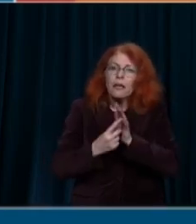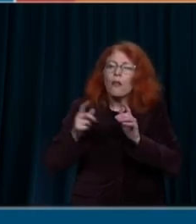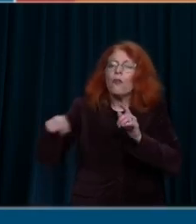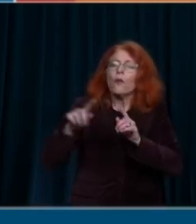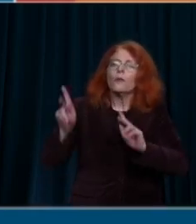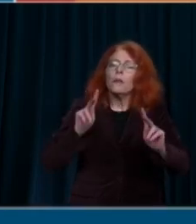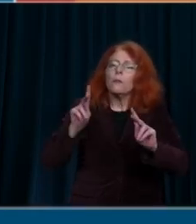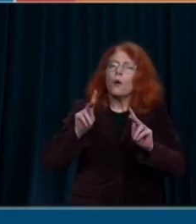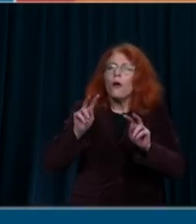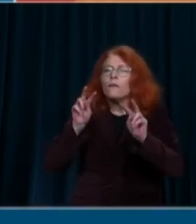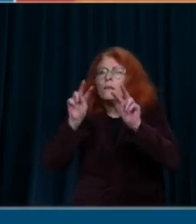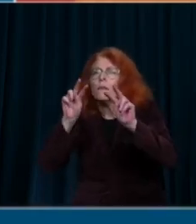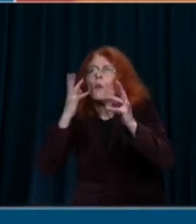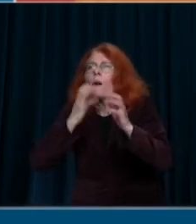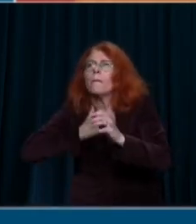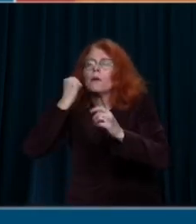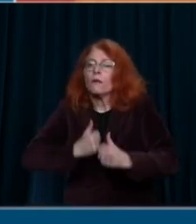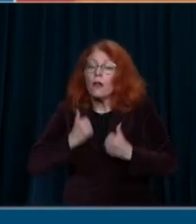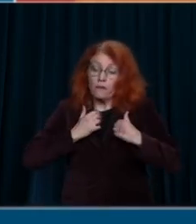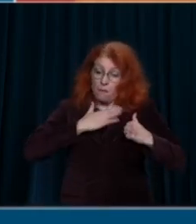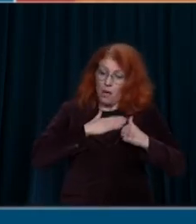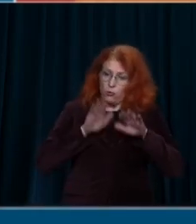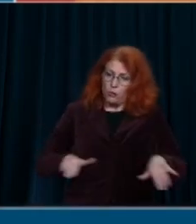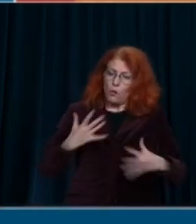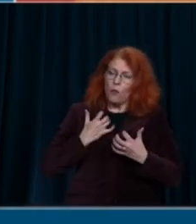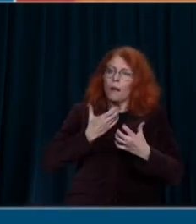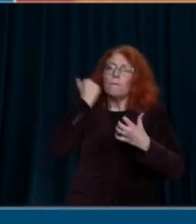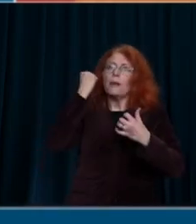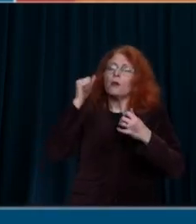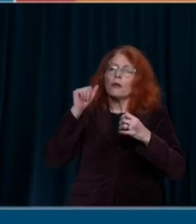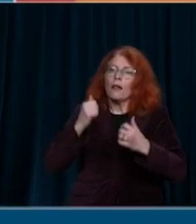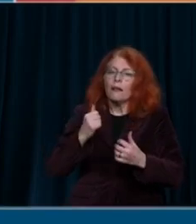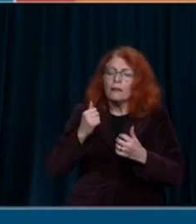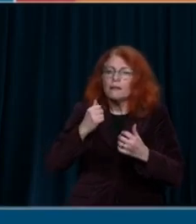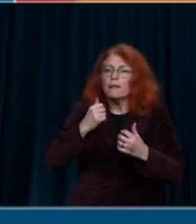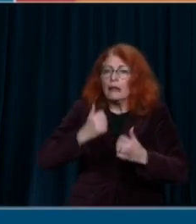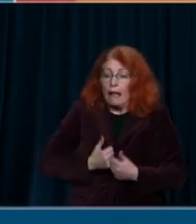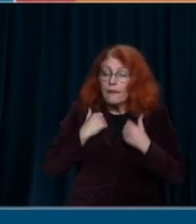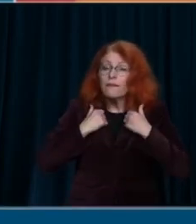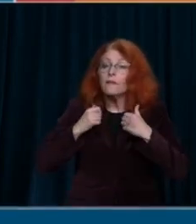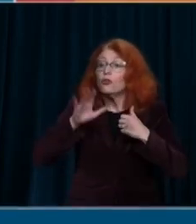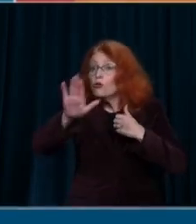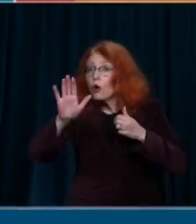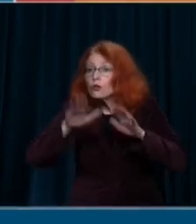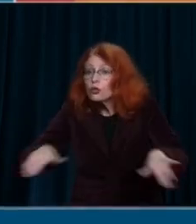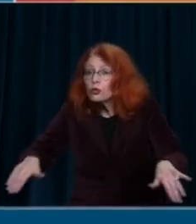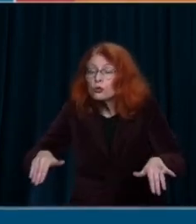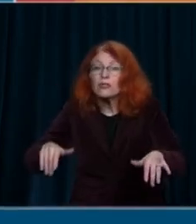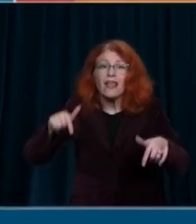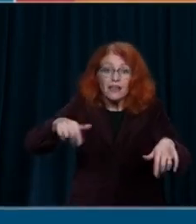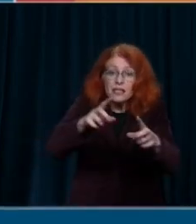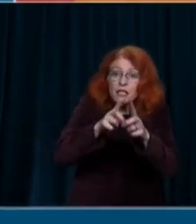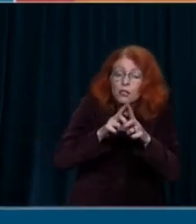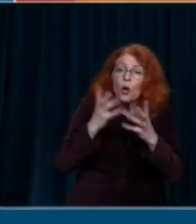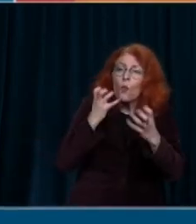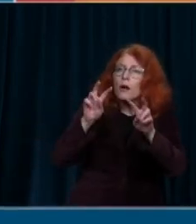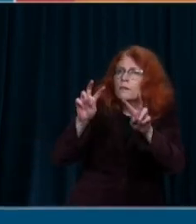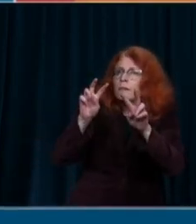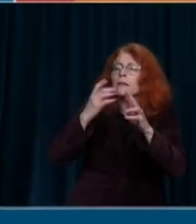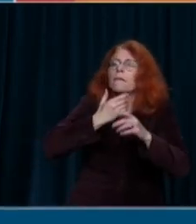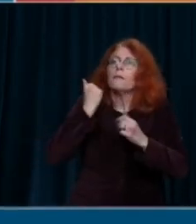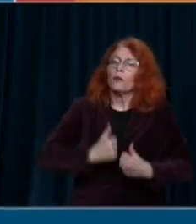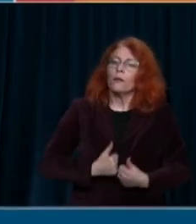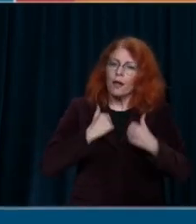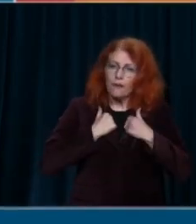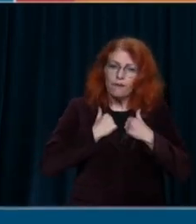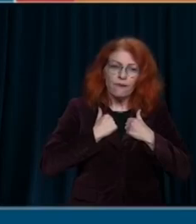looking for a better life. But my children are looking for a better life. Your children are looking for a better life. The children of this district are looking for a better life.